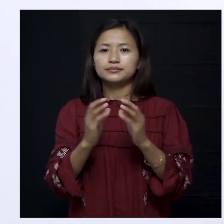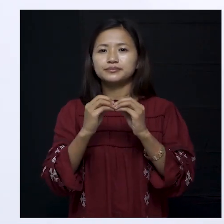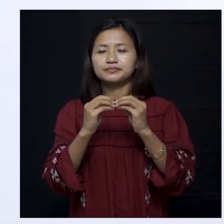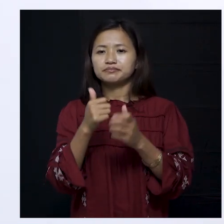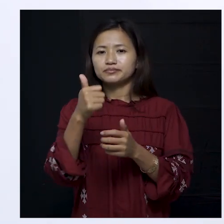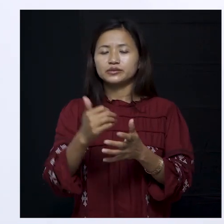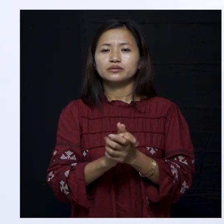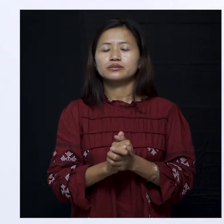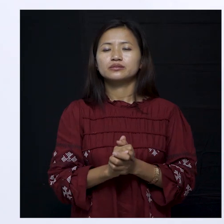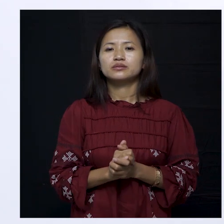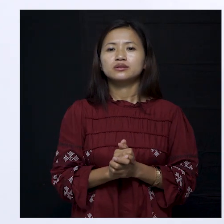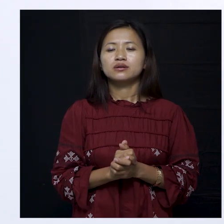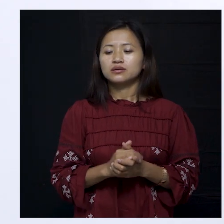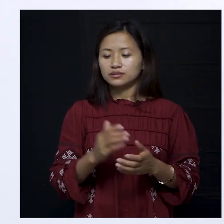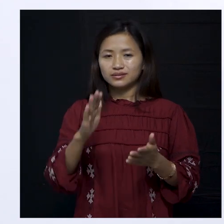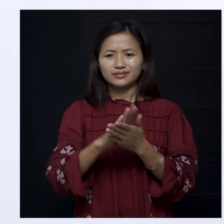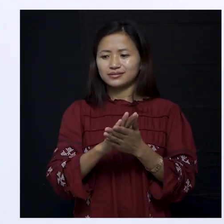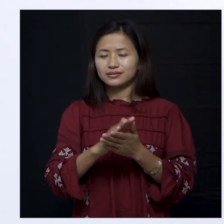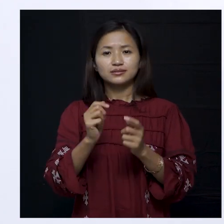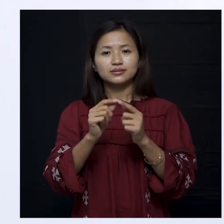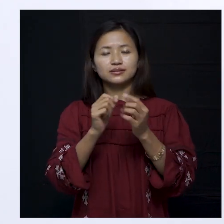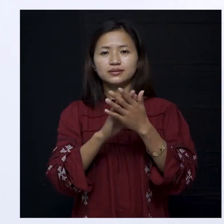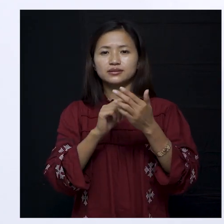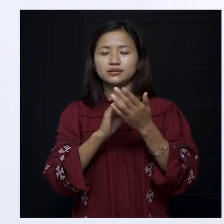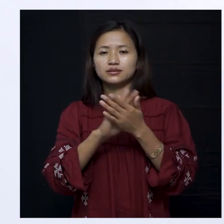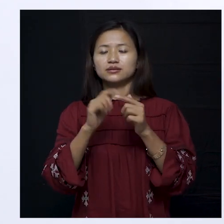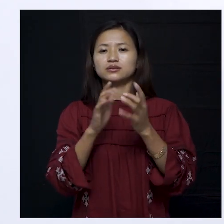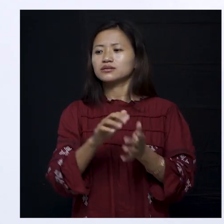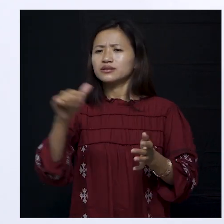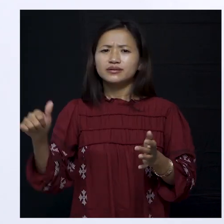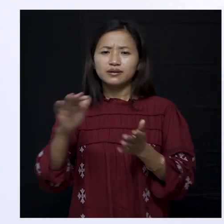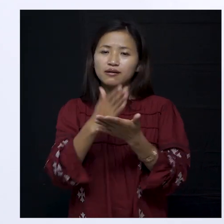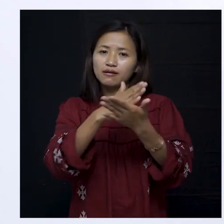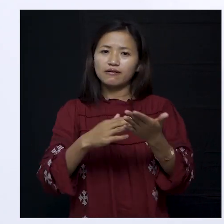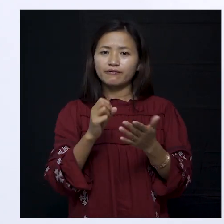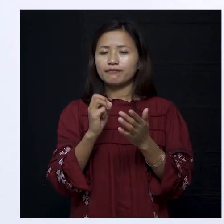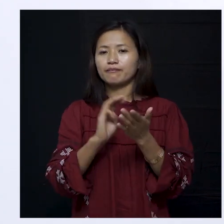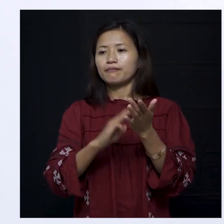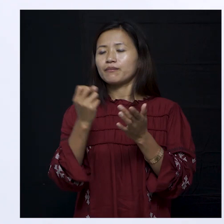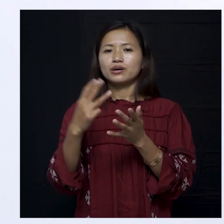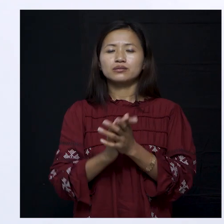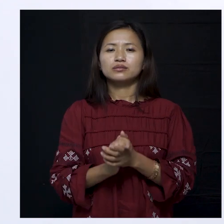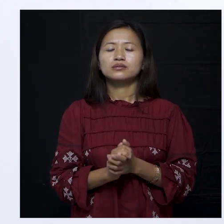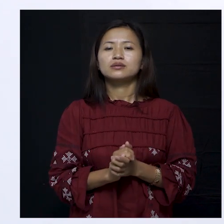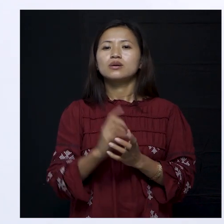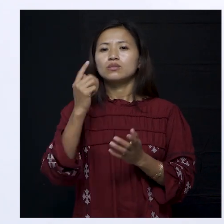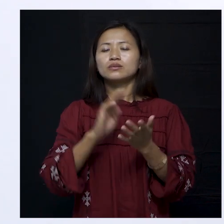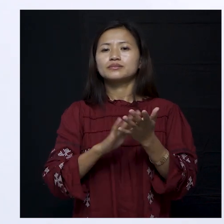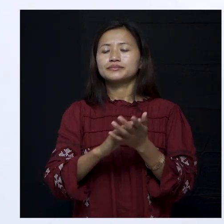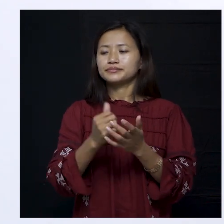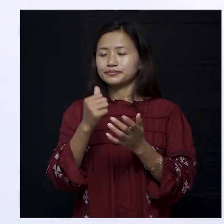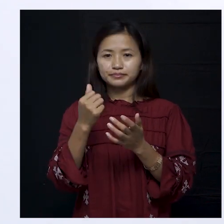the question itself, you are getting either half mark or 1 mark. So this is why writing the topic is very